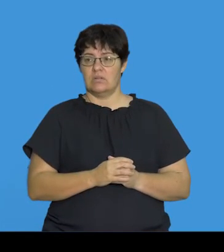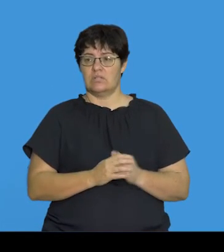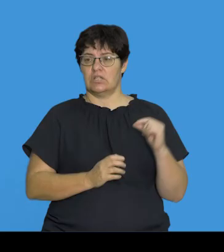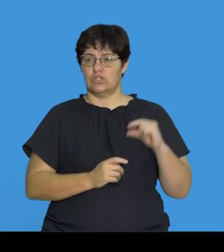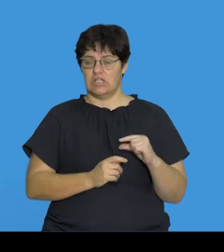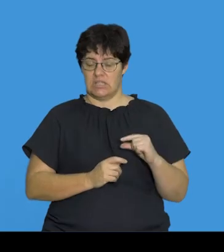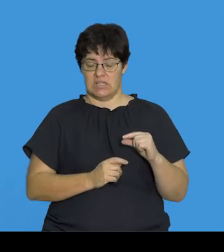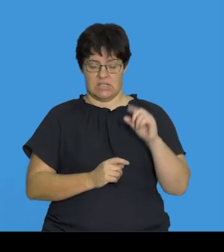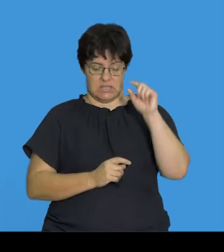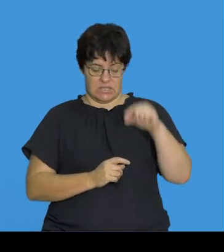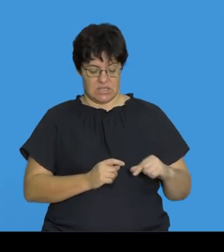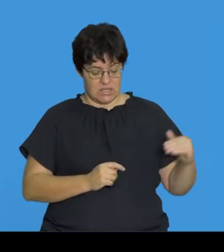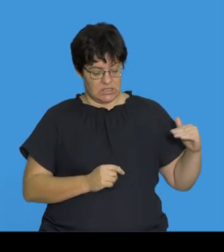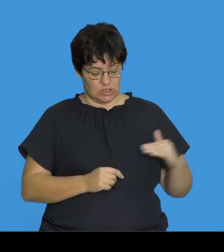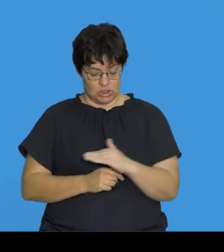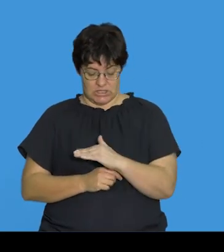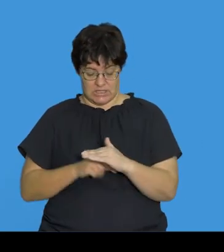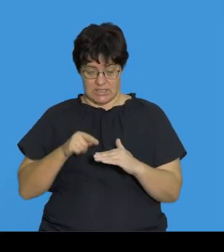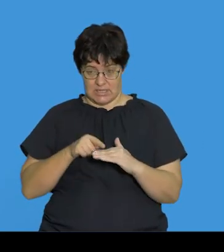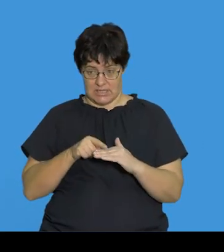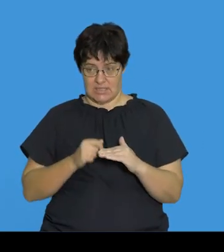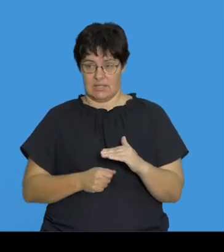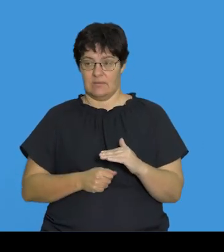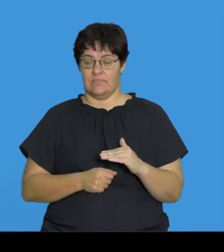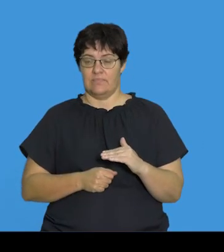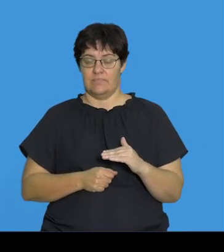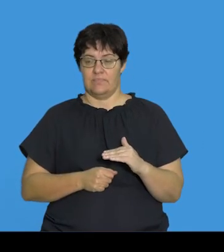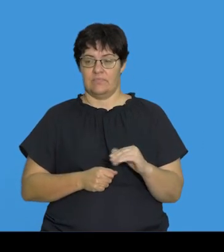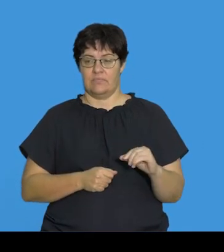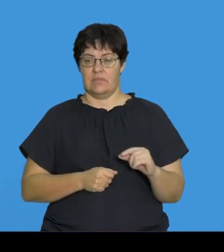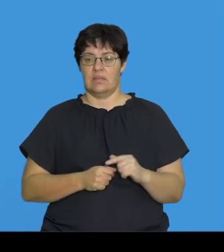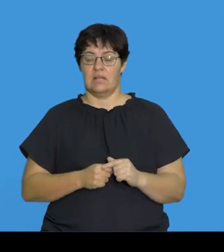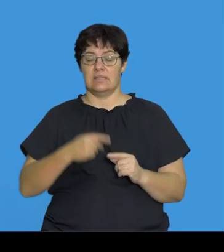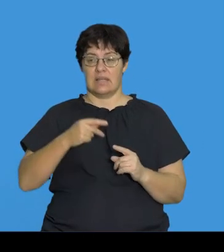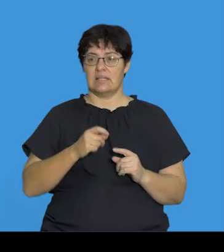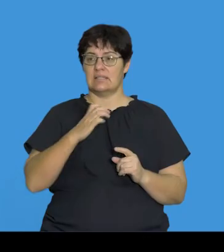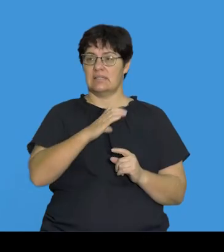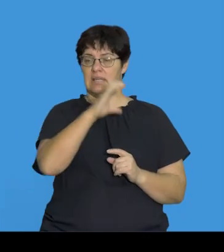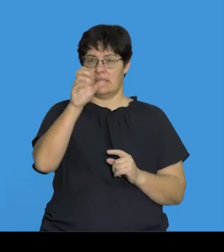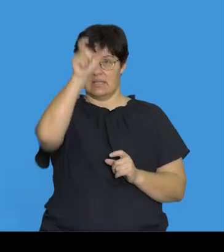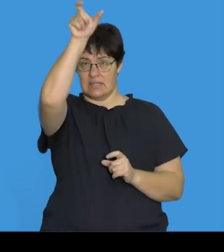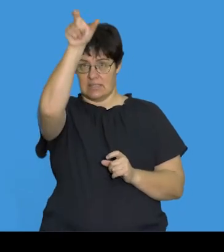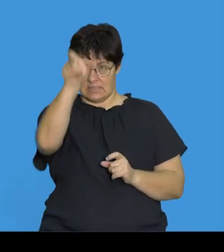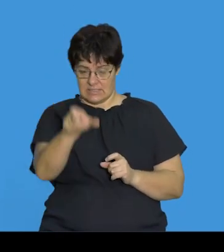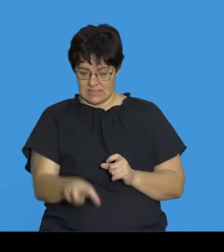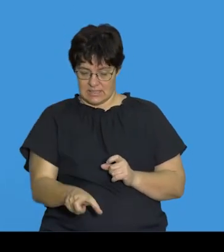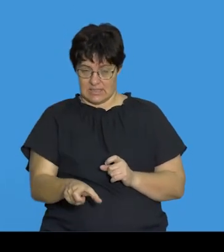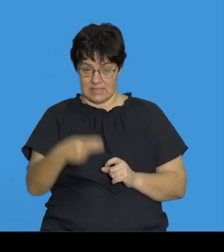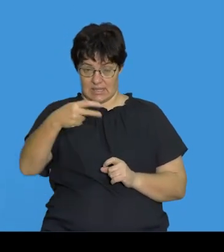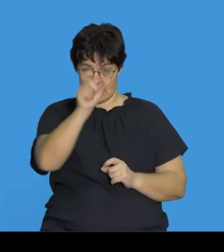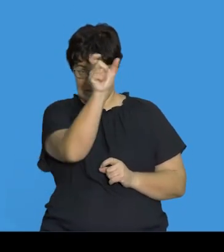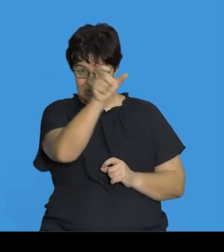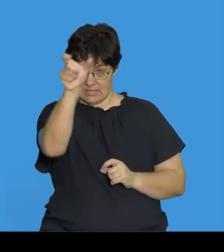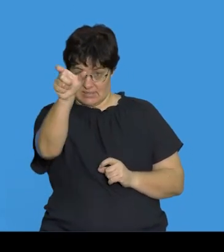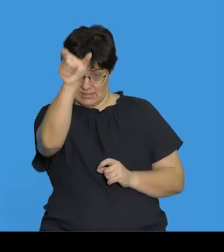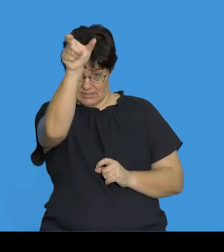and if we refer to GCU, again, first base G, so we're going to look here. Second base C, so we're looking in